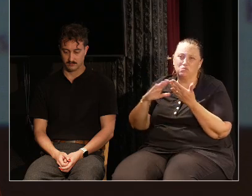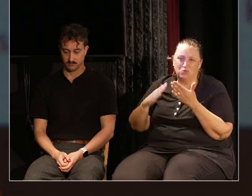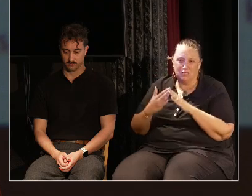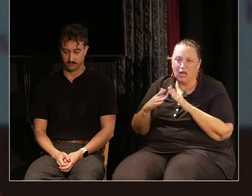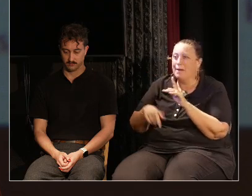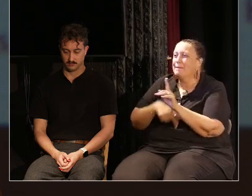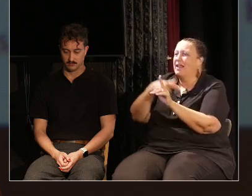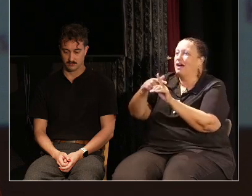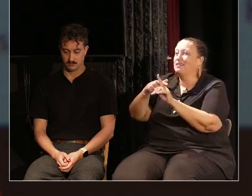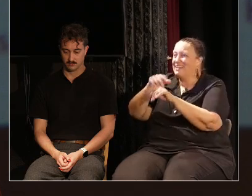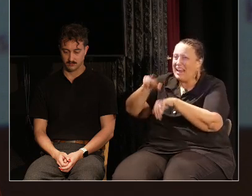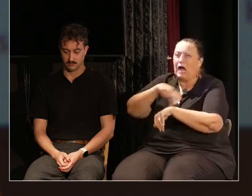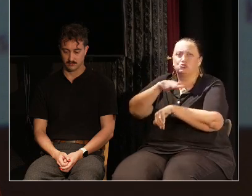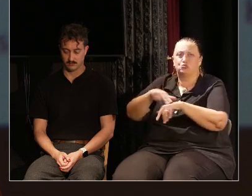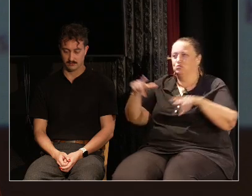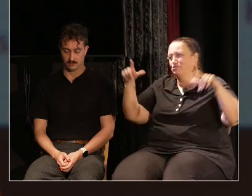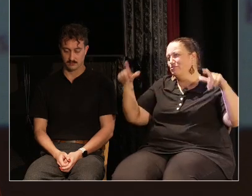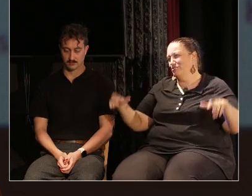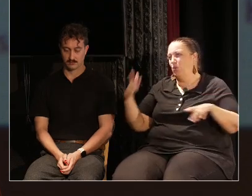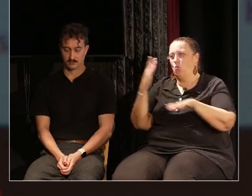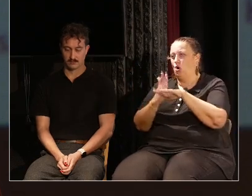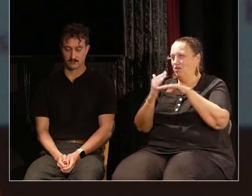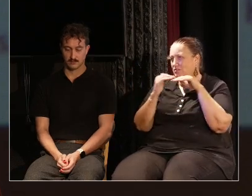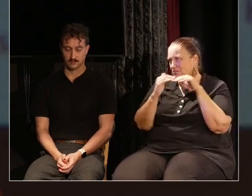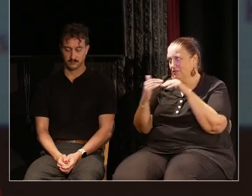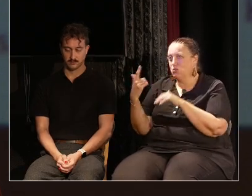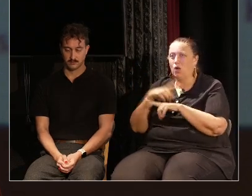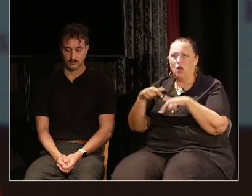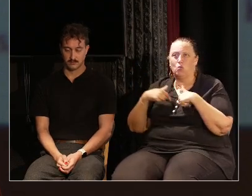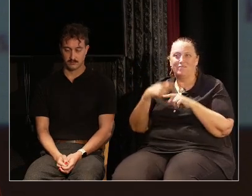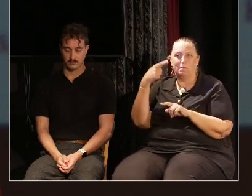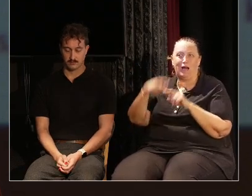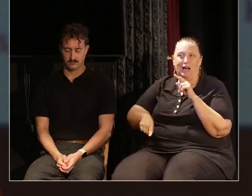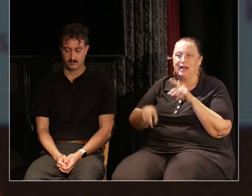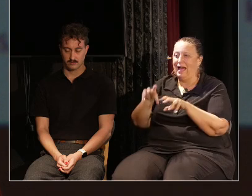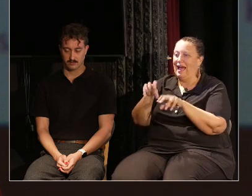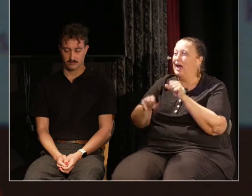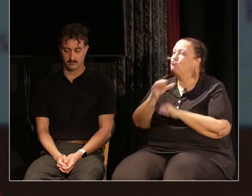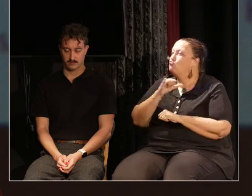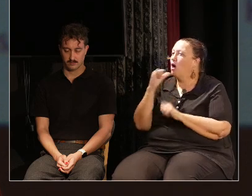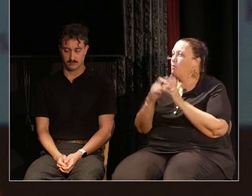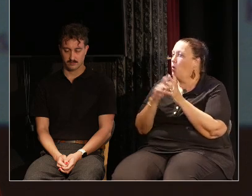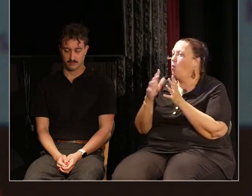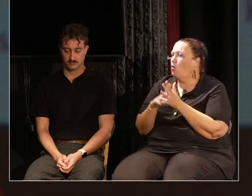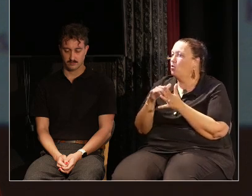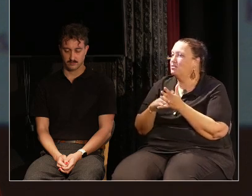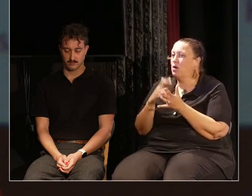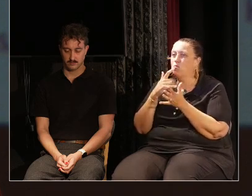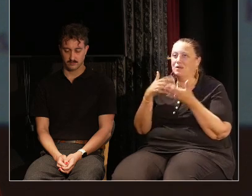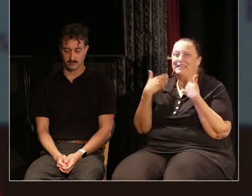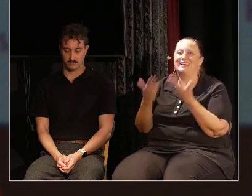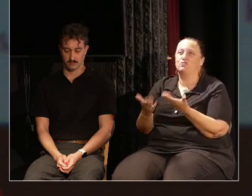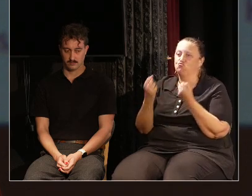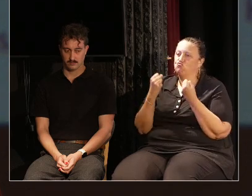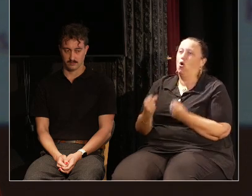work to do as well, and that is why we have passed hate crimes laws that do provide the strongest protection